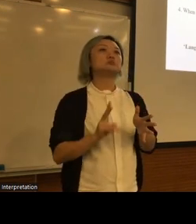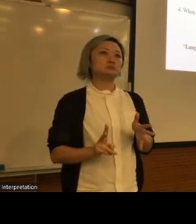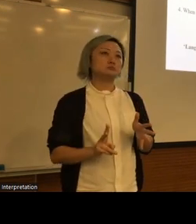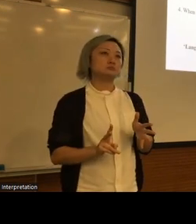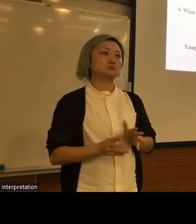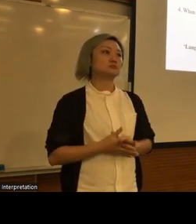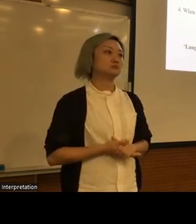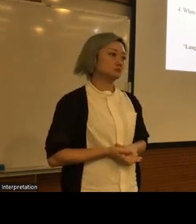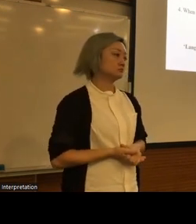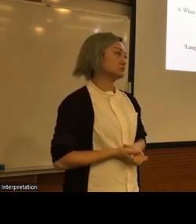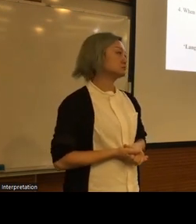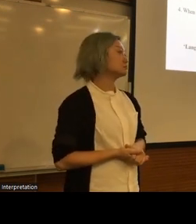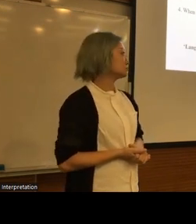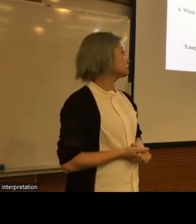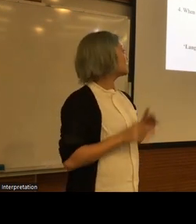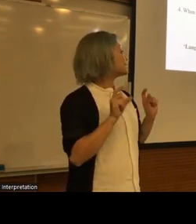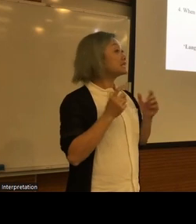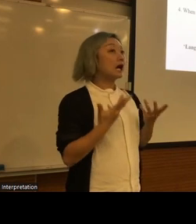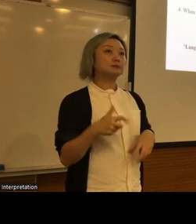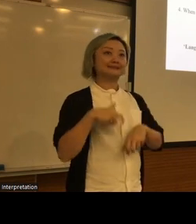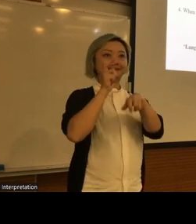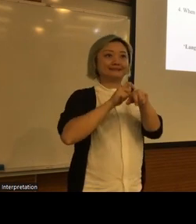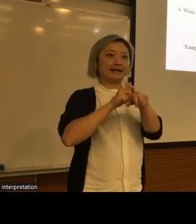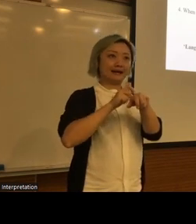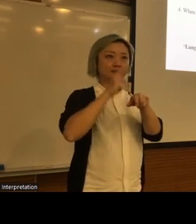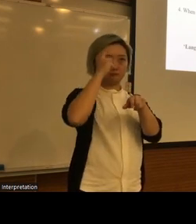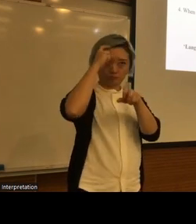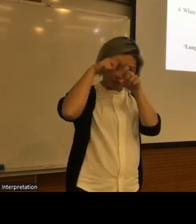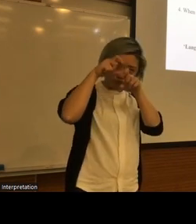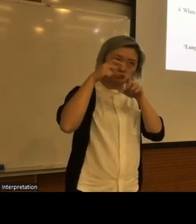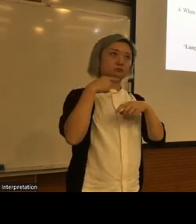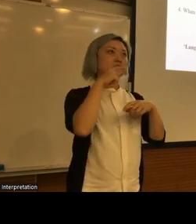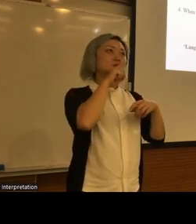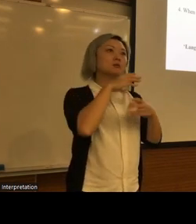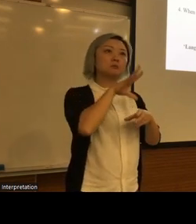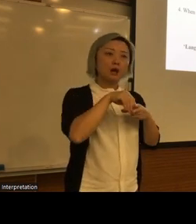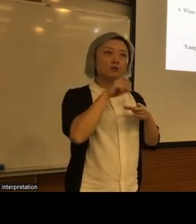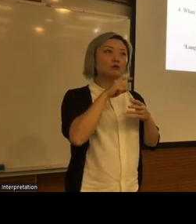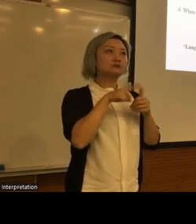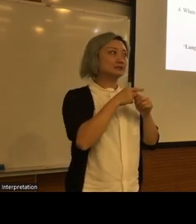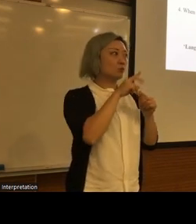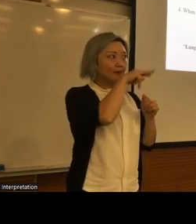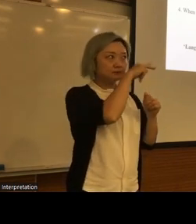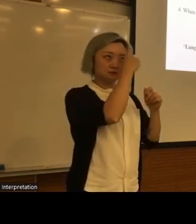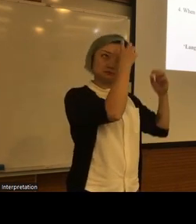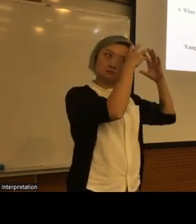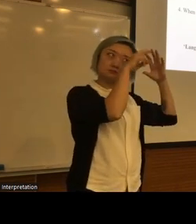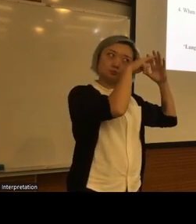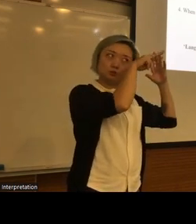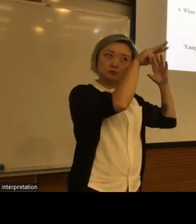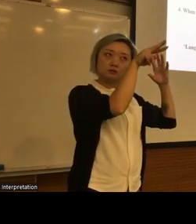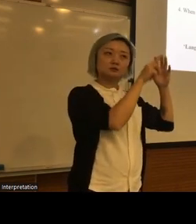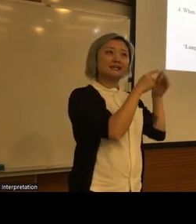So time and processing capacity are required for transfers between